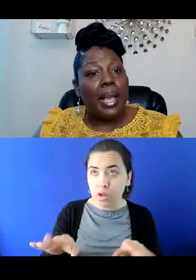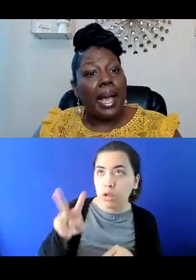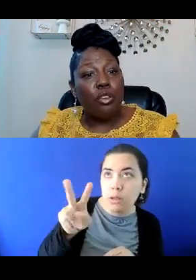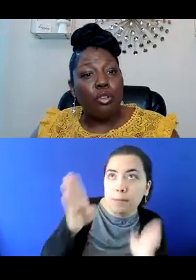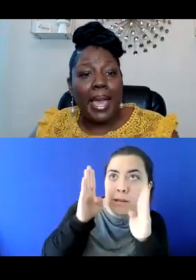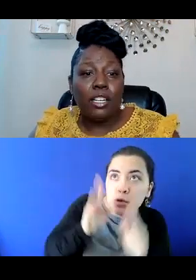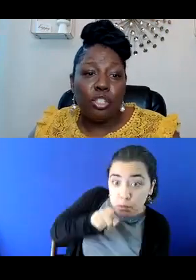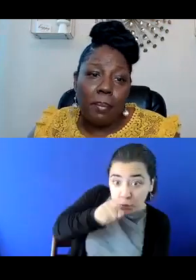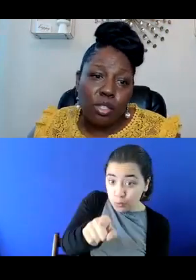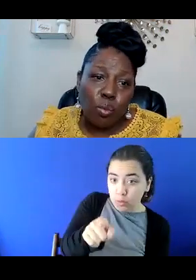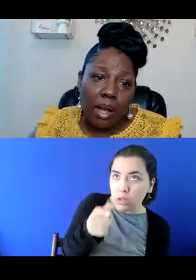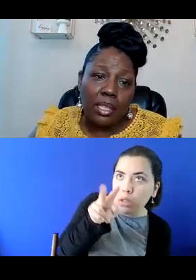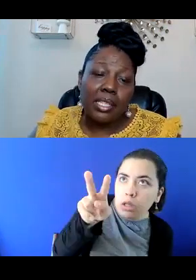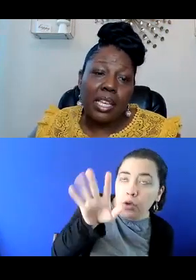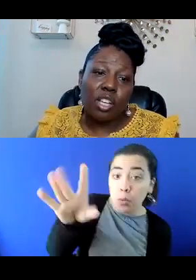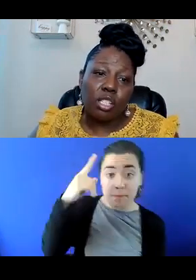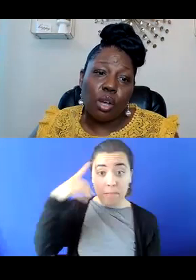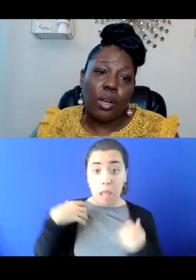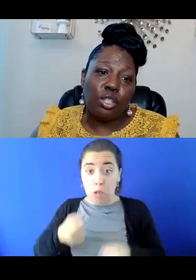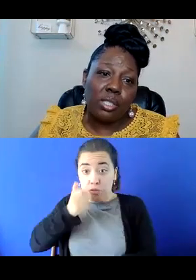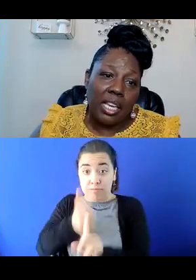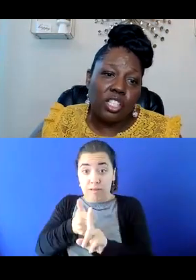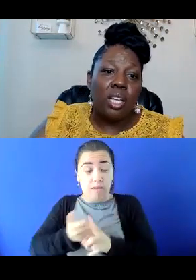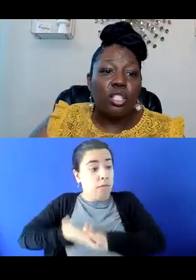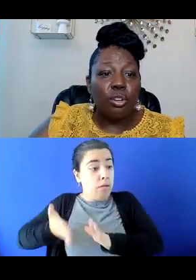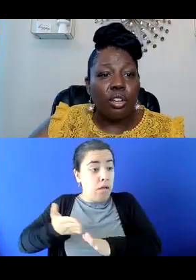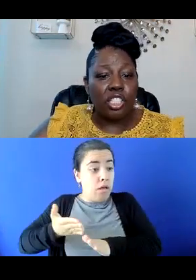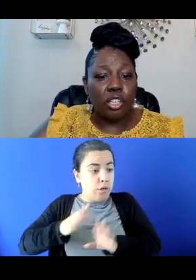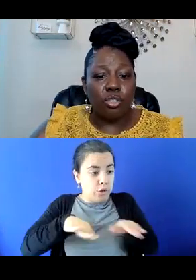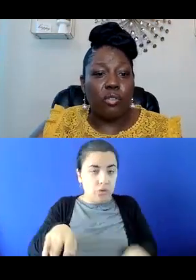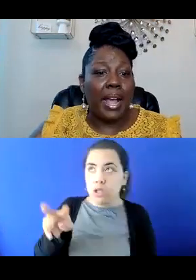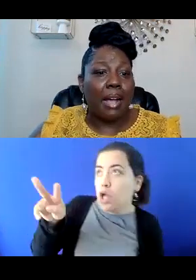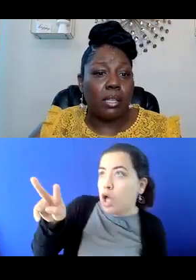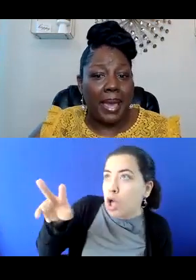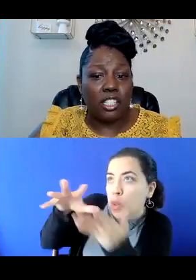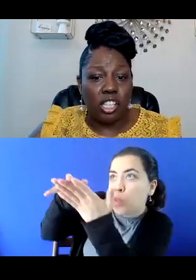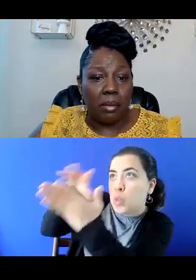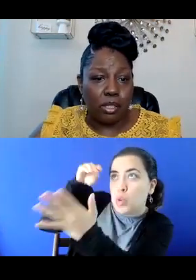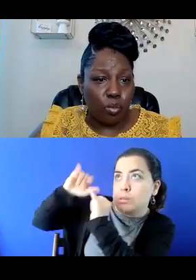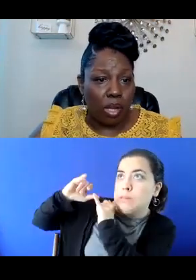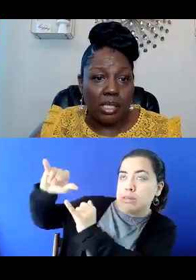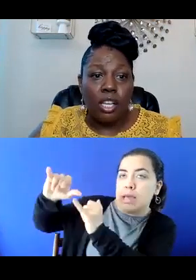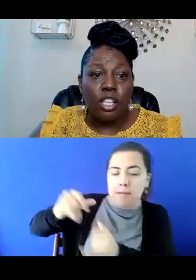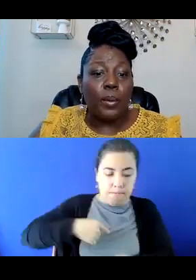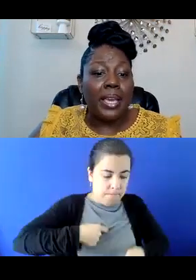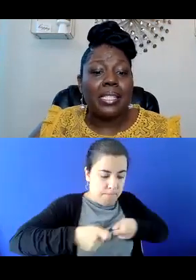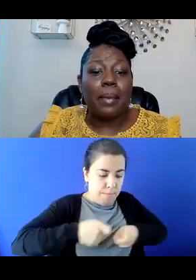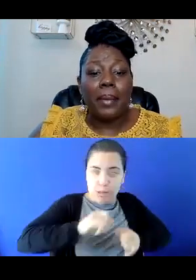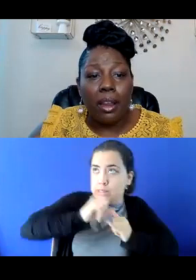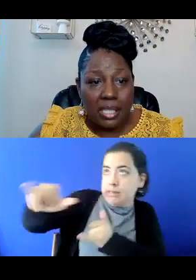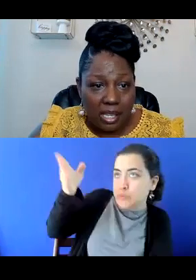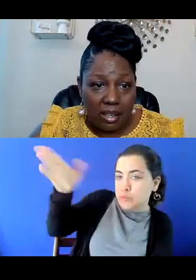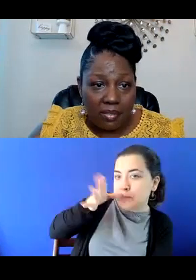you. How you manage your mental wellness is also what you teach to your children for how to manage their mental wellness. So it